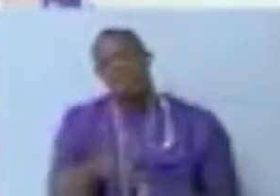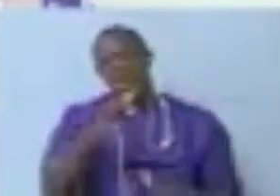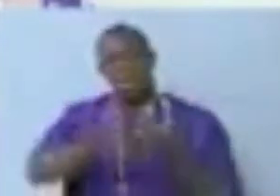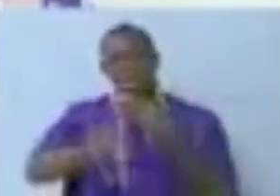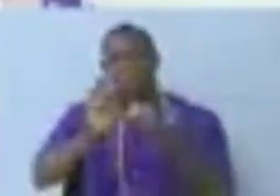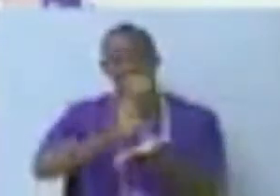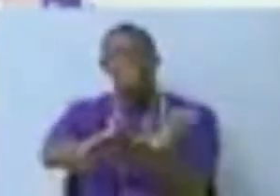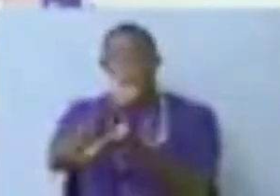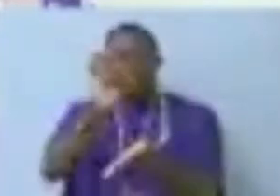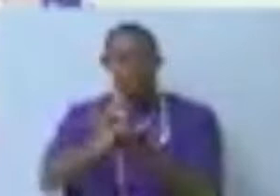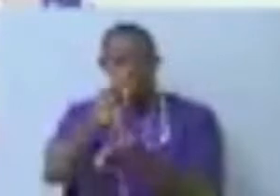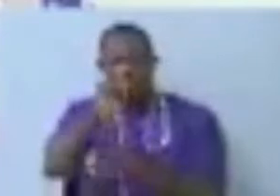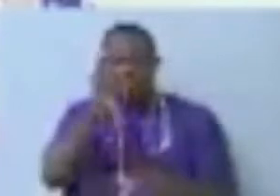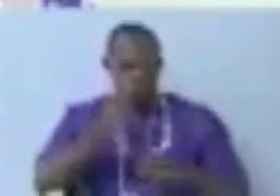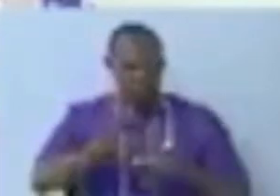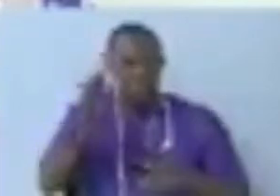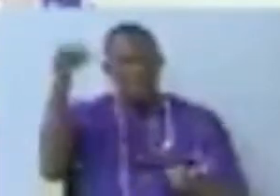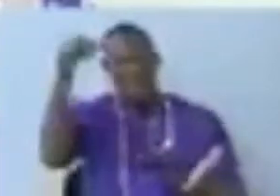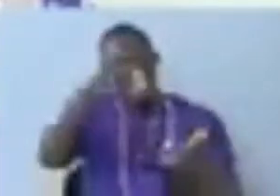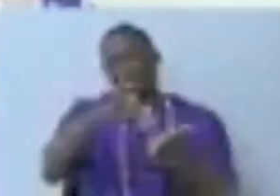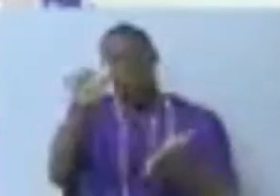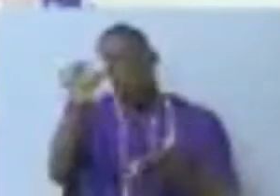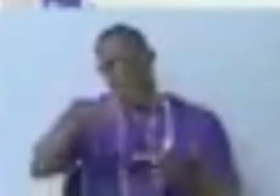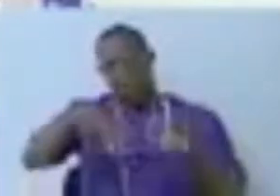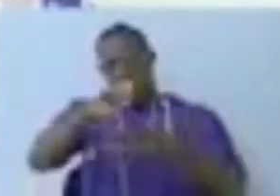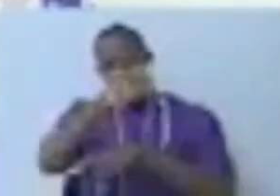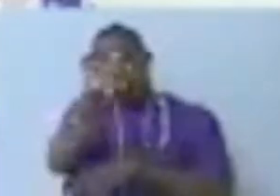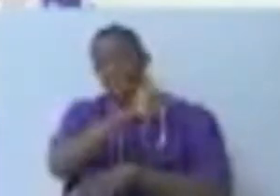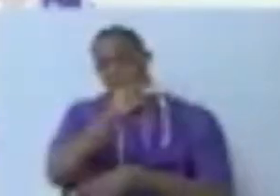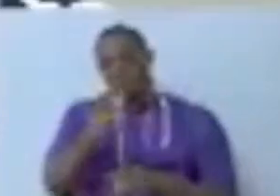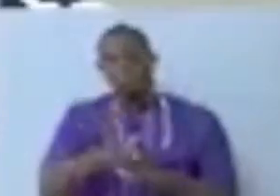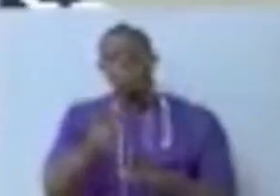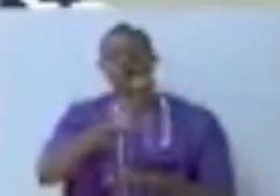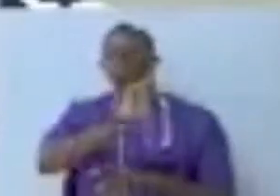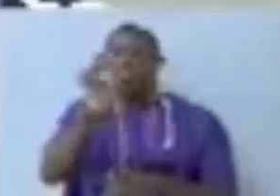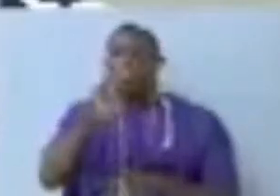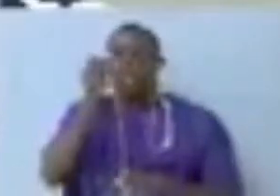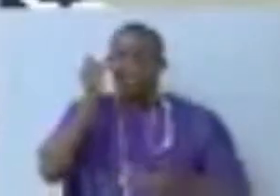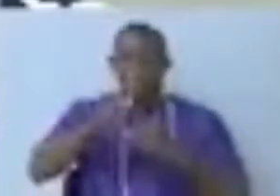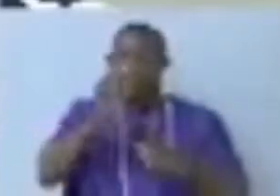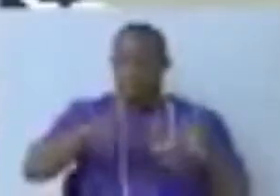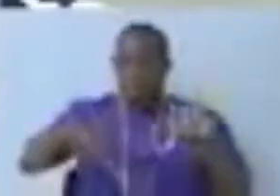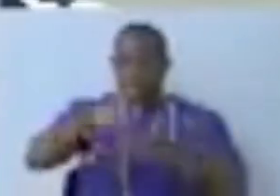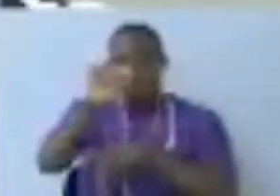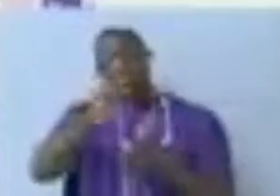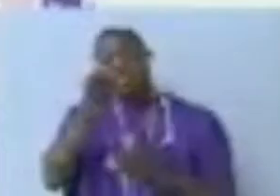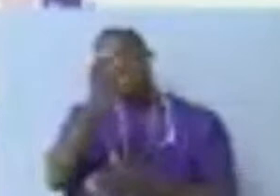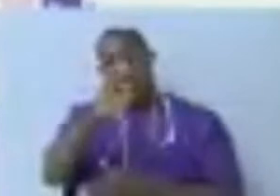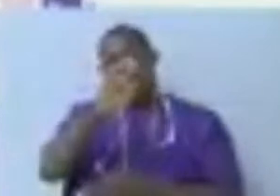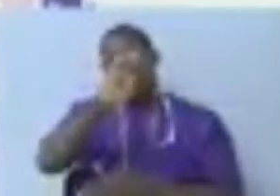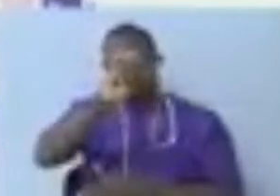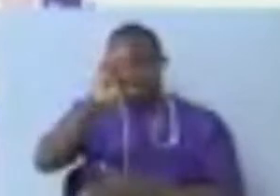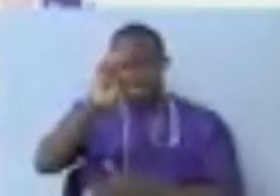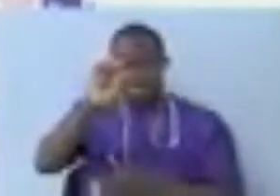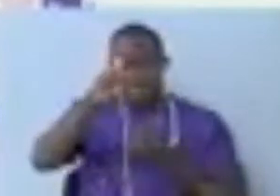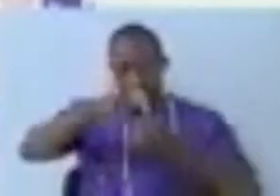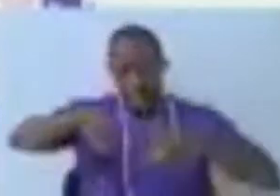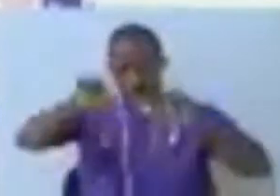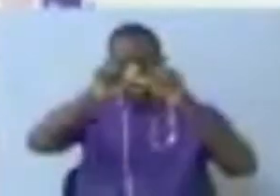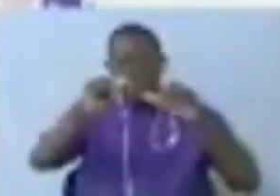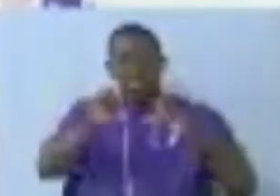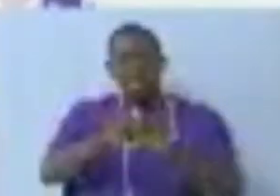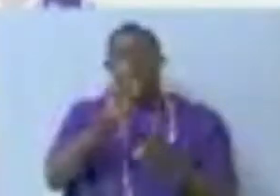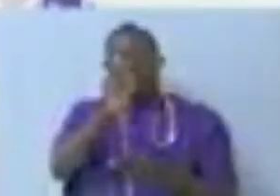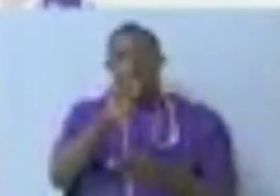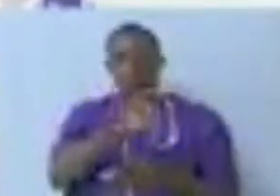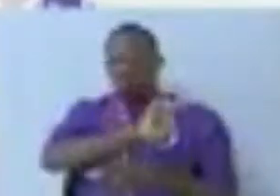quickly came back. You quickly came back. No, I did not quickly. But I was not present at the time